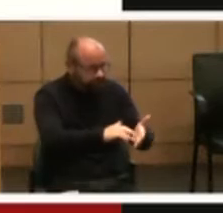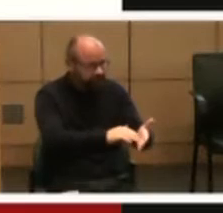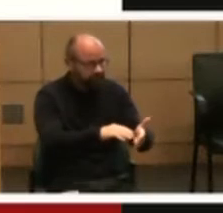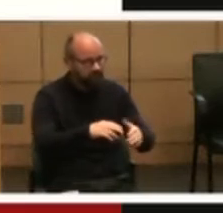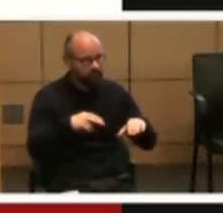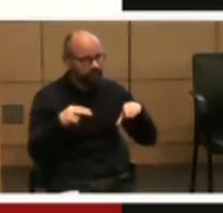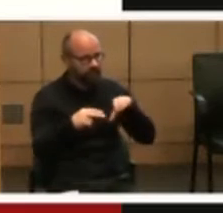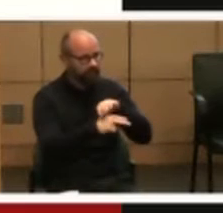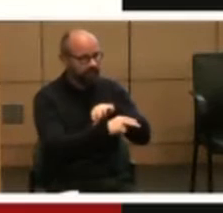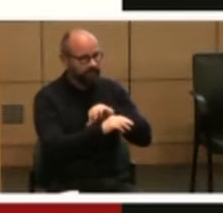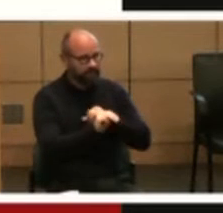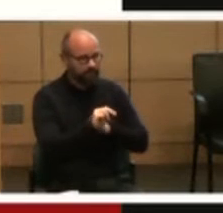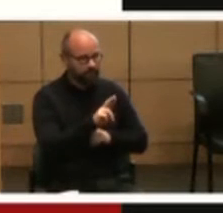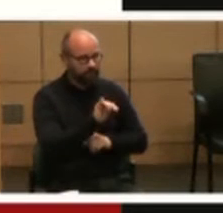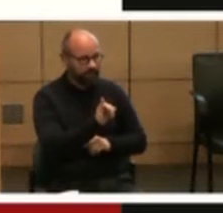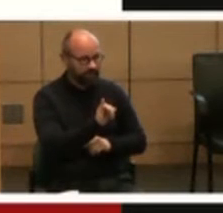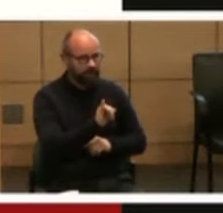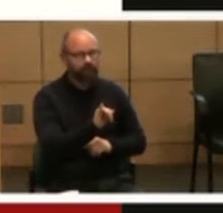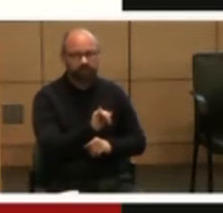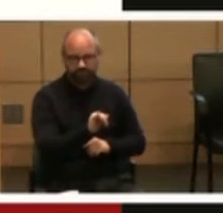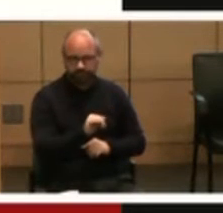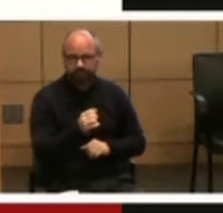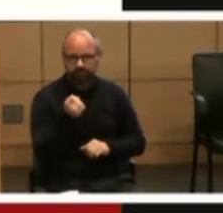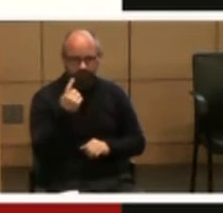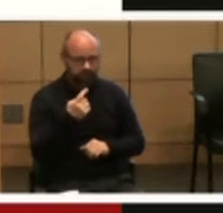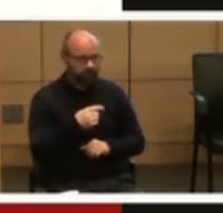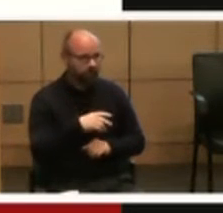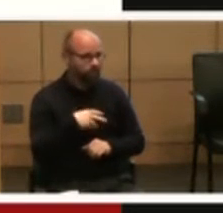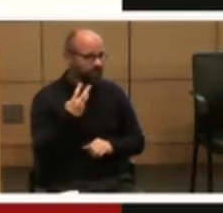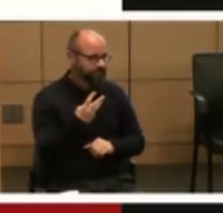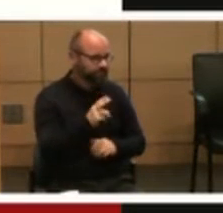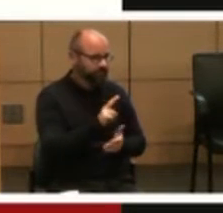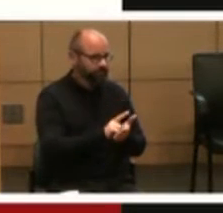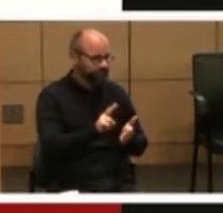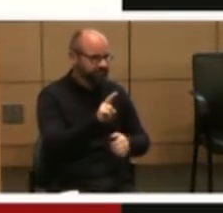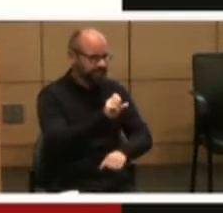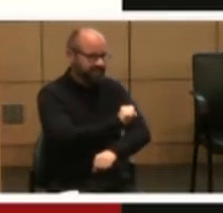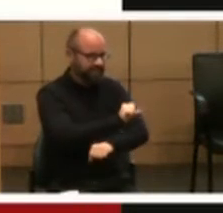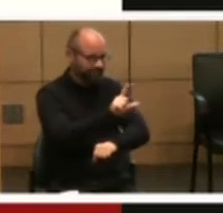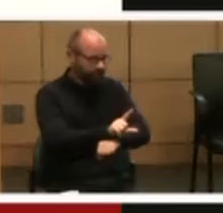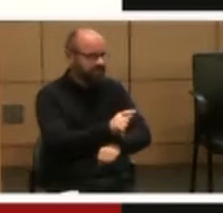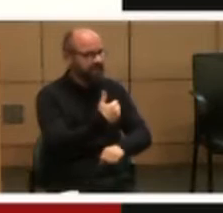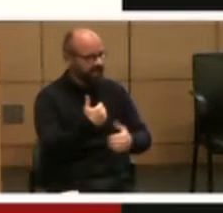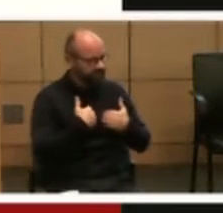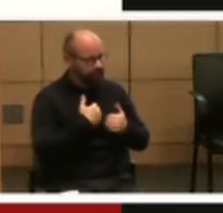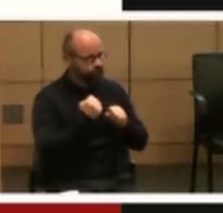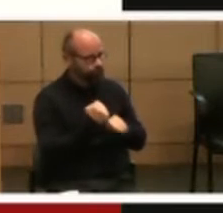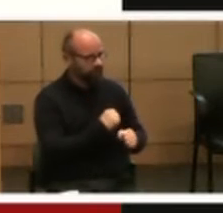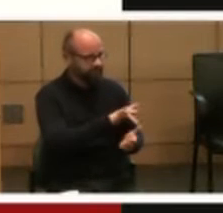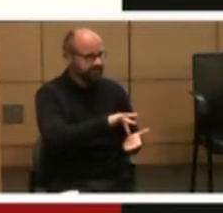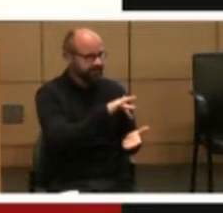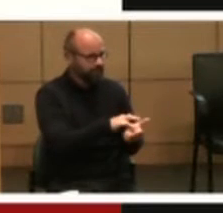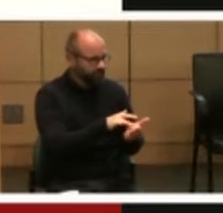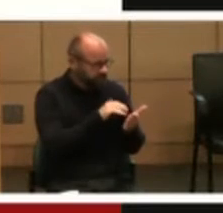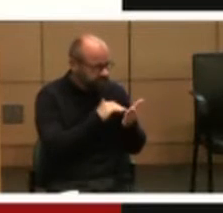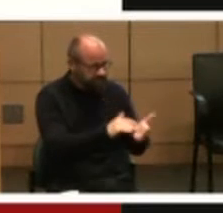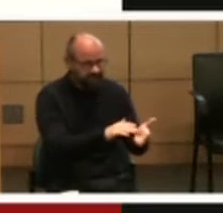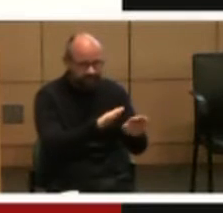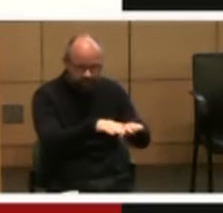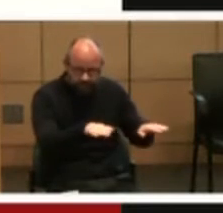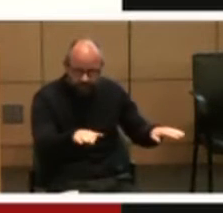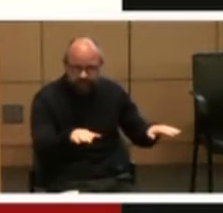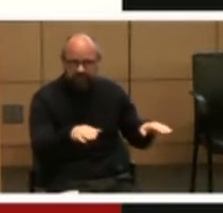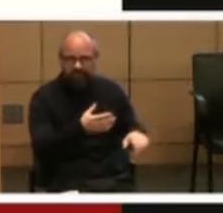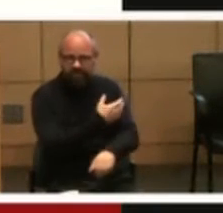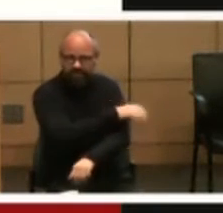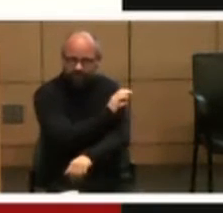very strong center at Washington University looking at children and different clinical populations as well, normal kids,